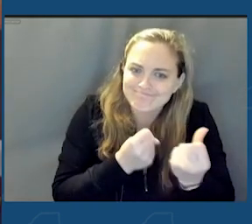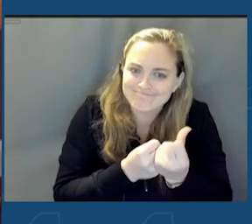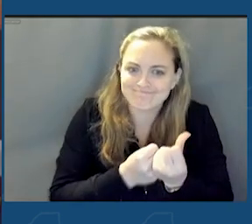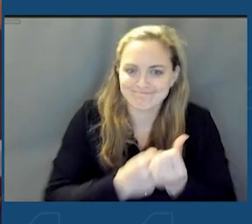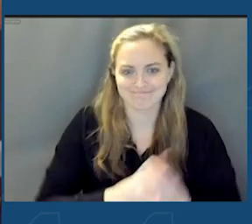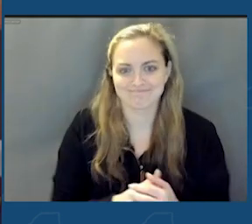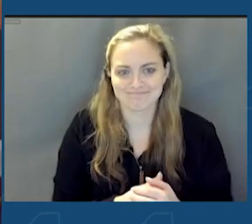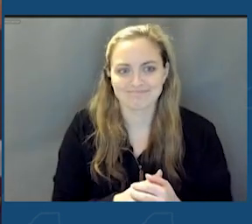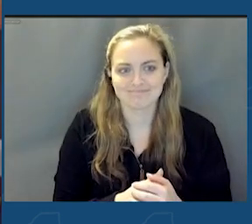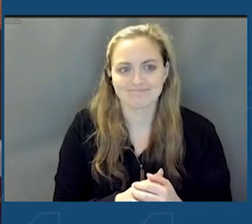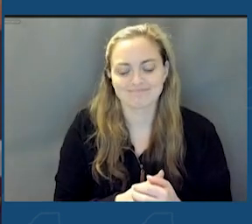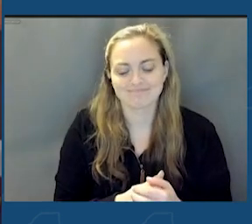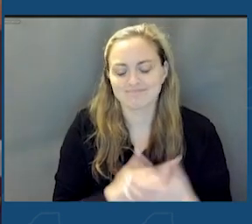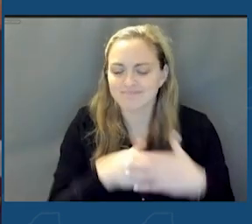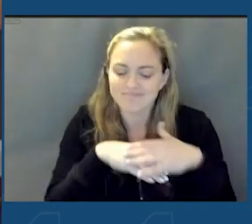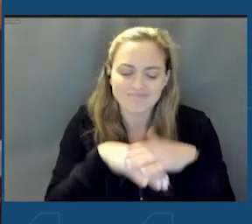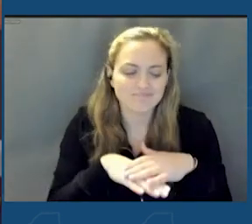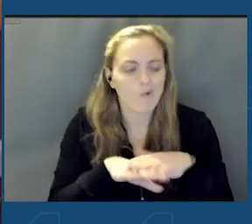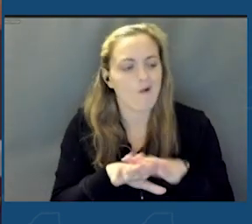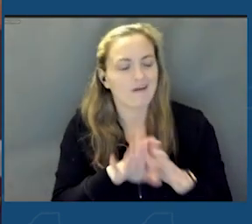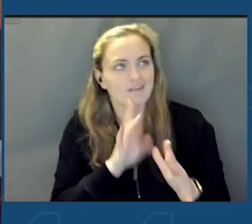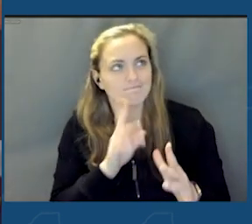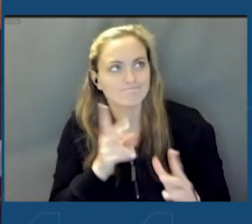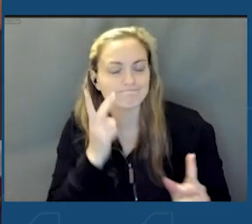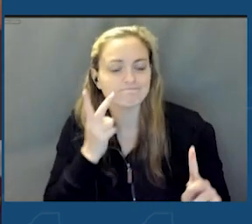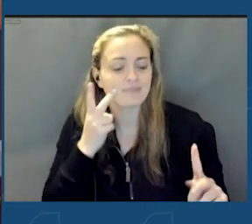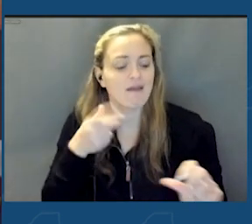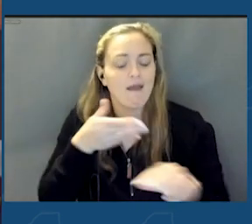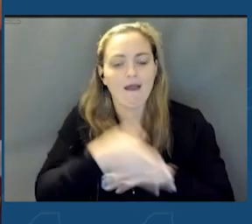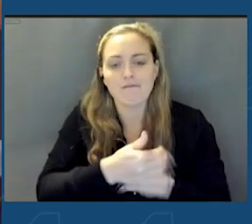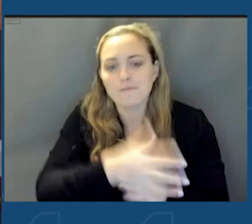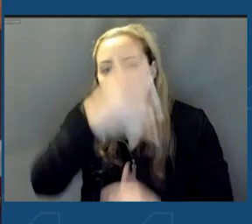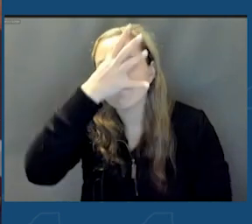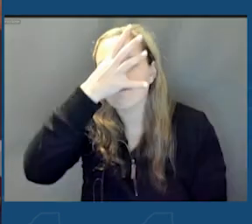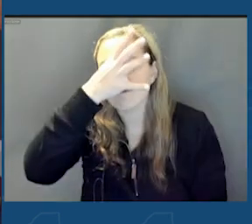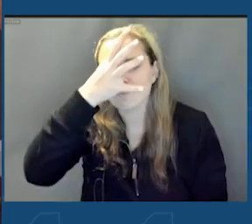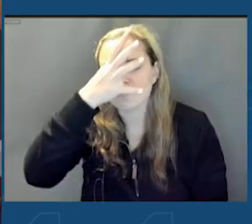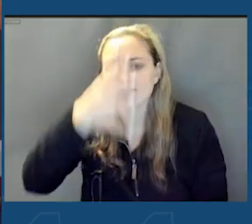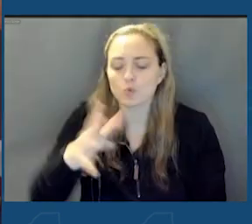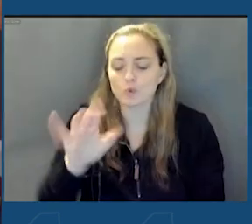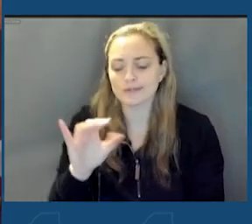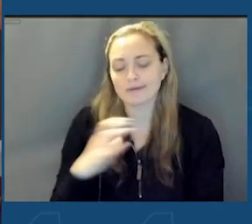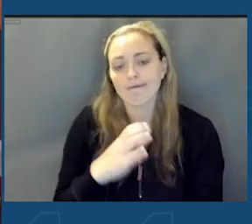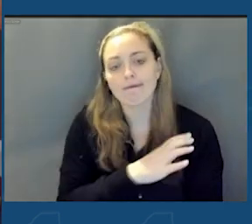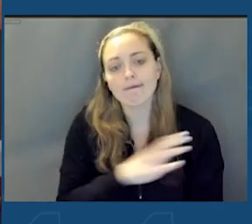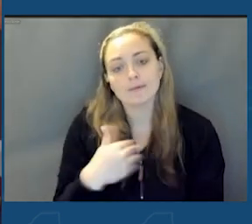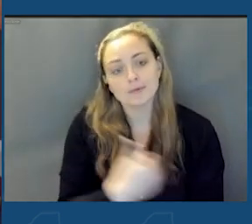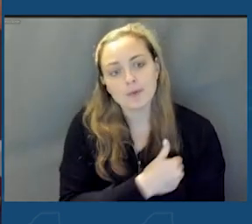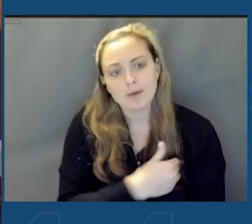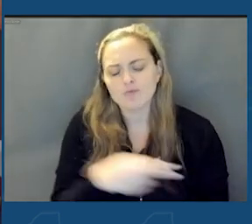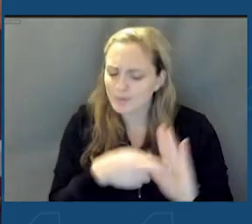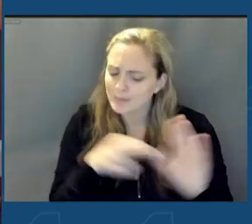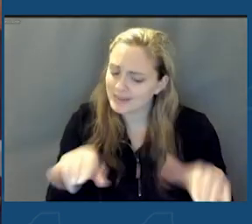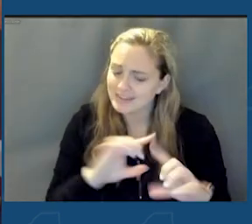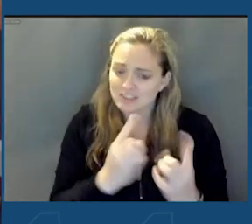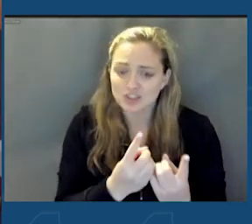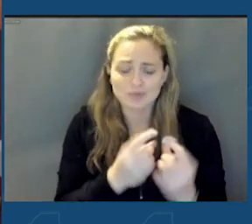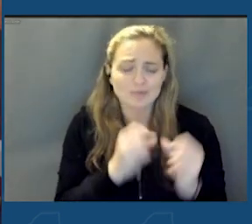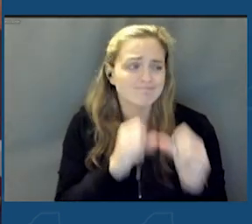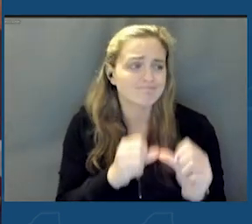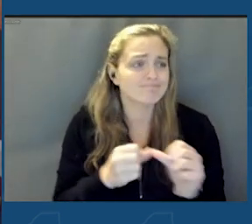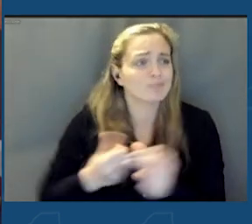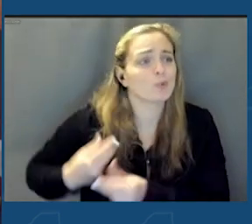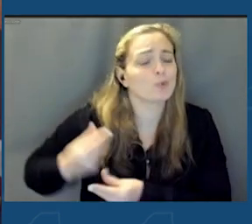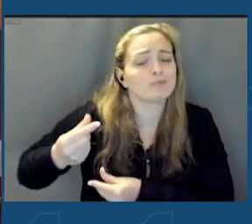And I walk in the footsteps of my father, who was a council member and who represented this district, and we build on the legacy of those who